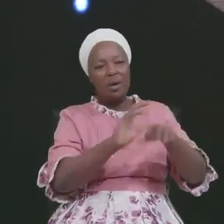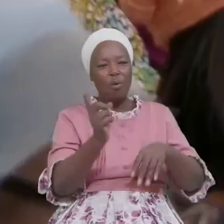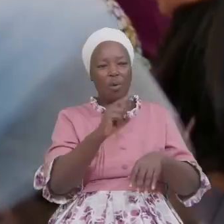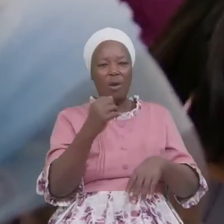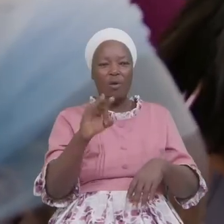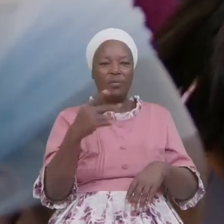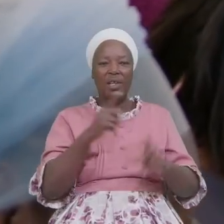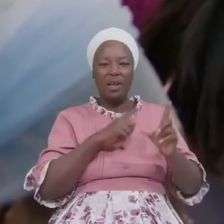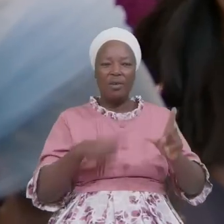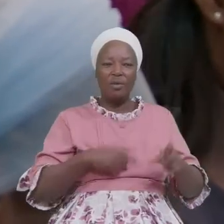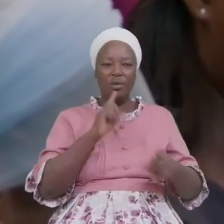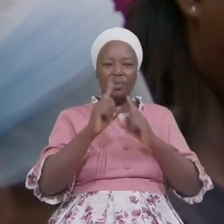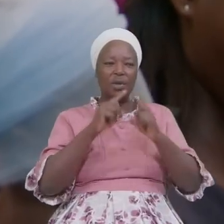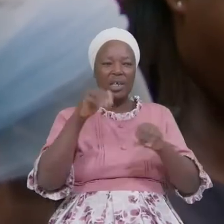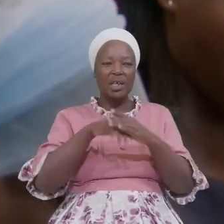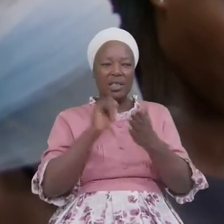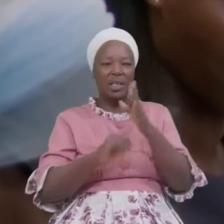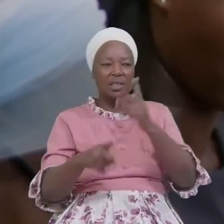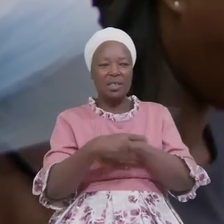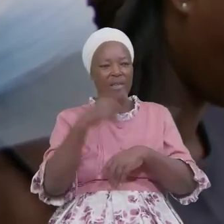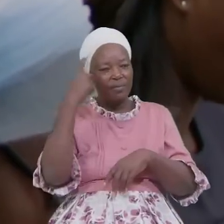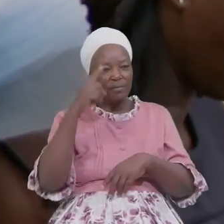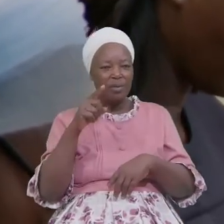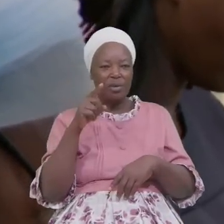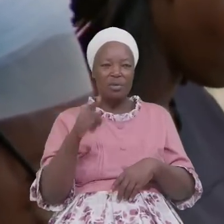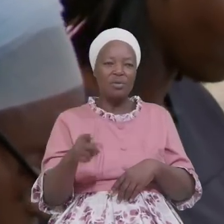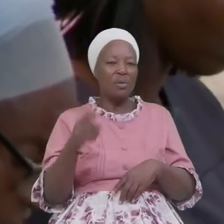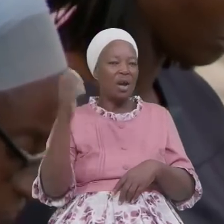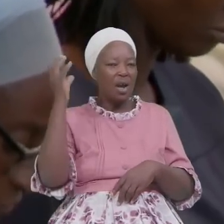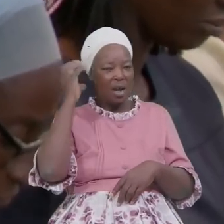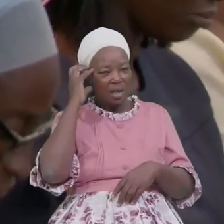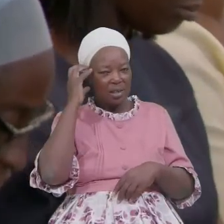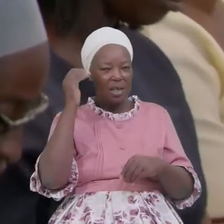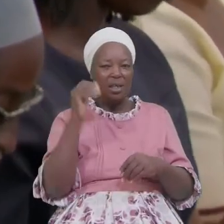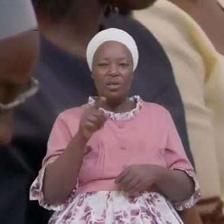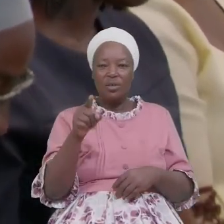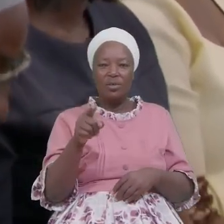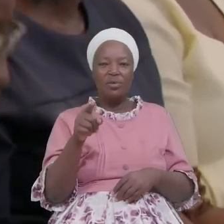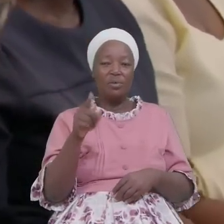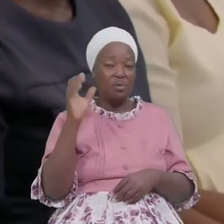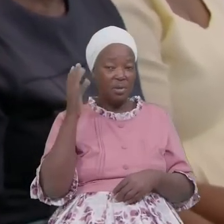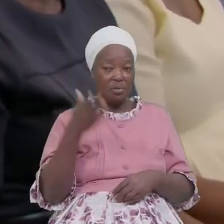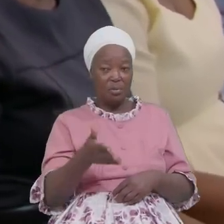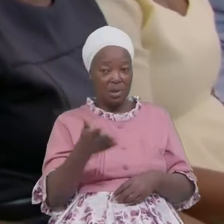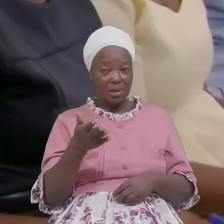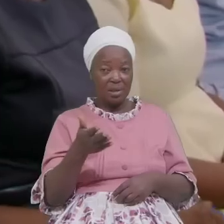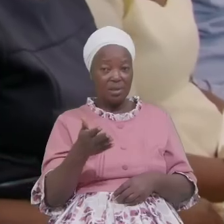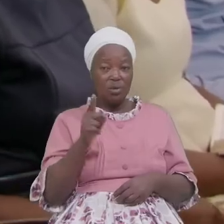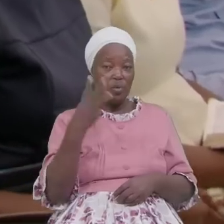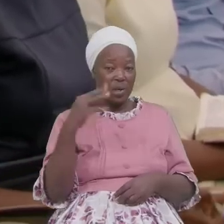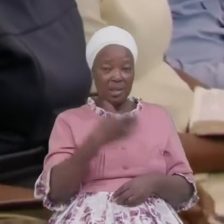Lord spake in that day, for thou heardest, you are there, you heard, in that